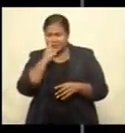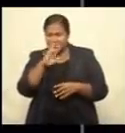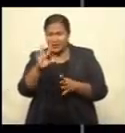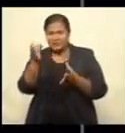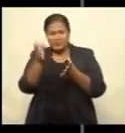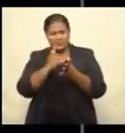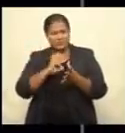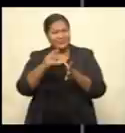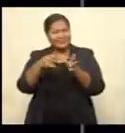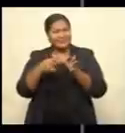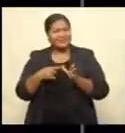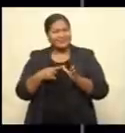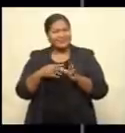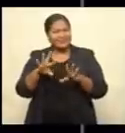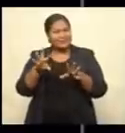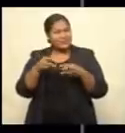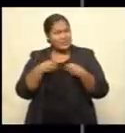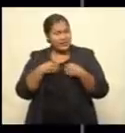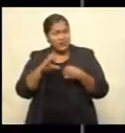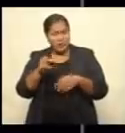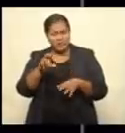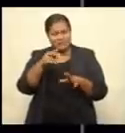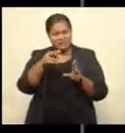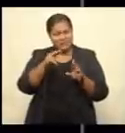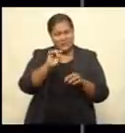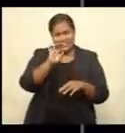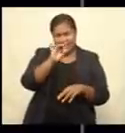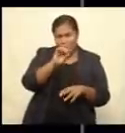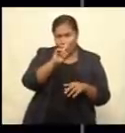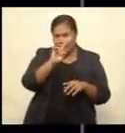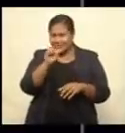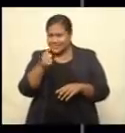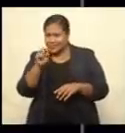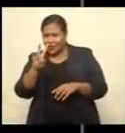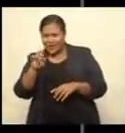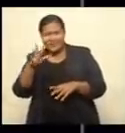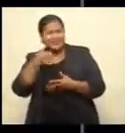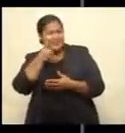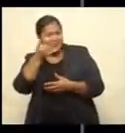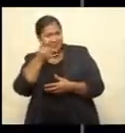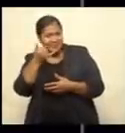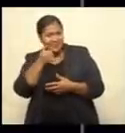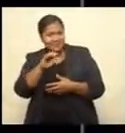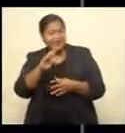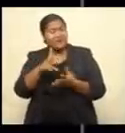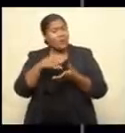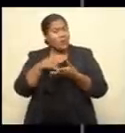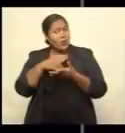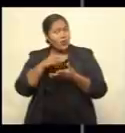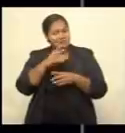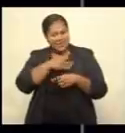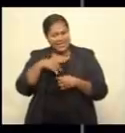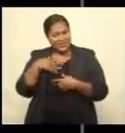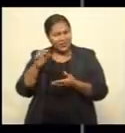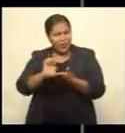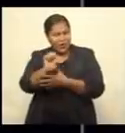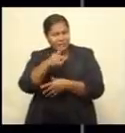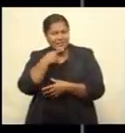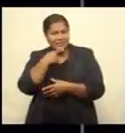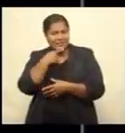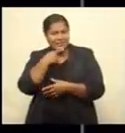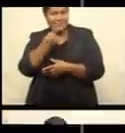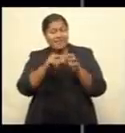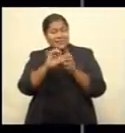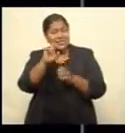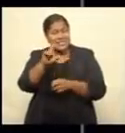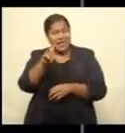received so far through the *161# food ration helpline. Ministry for Economy Coordinator Kamal Gounder told FBC News